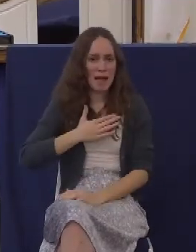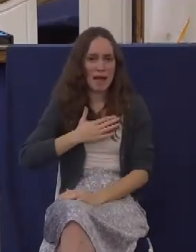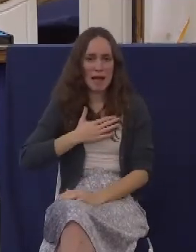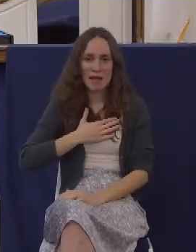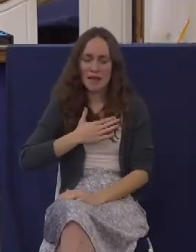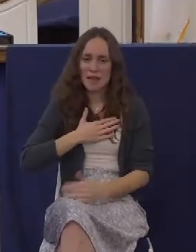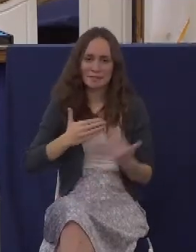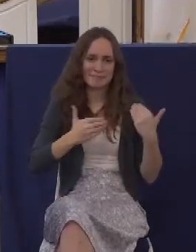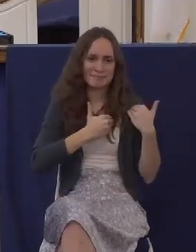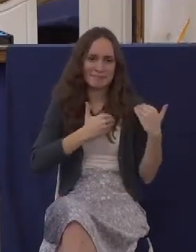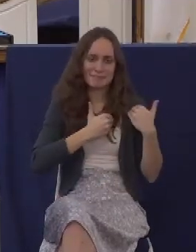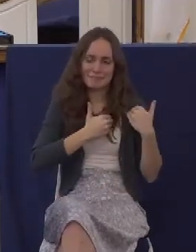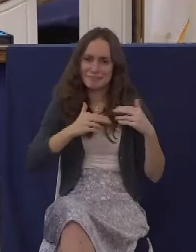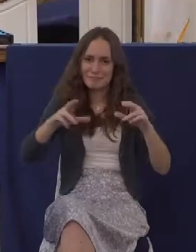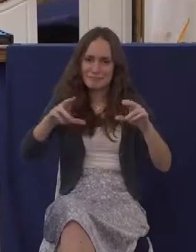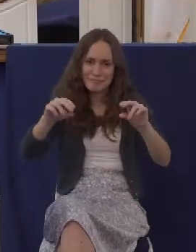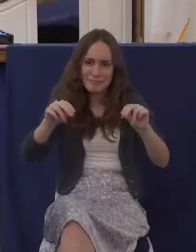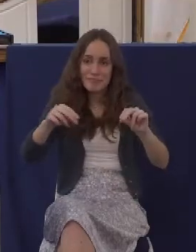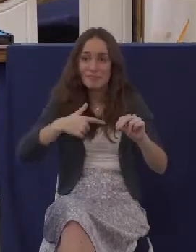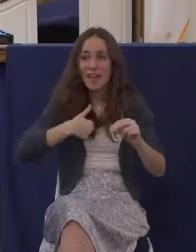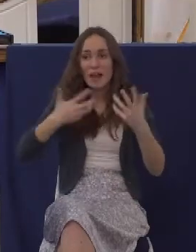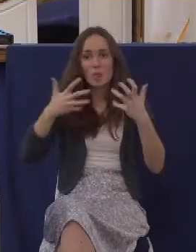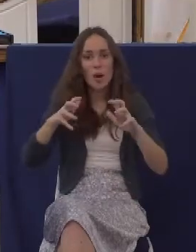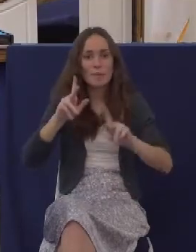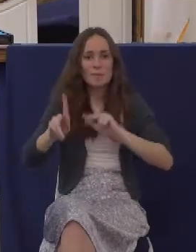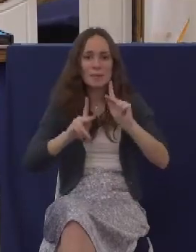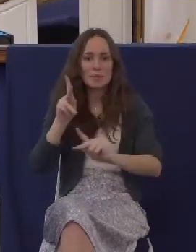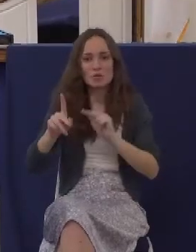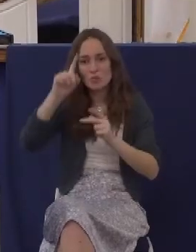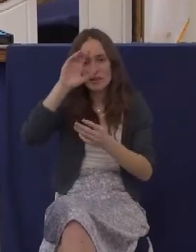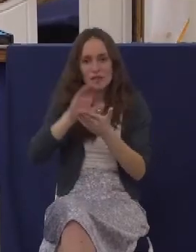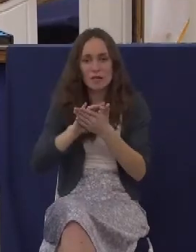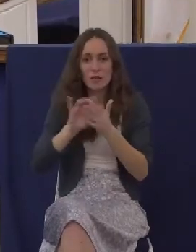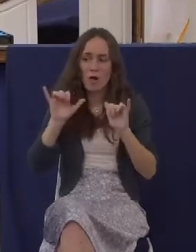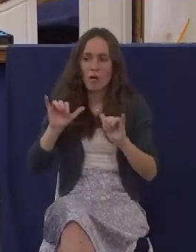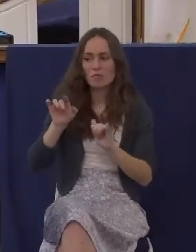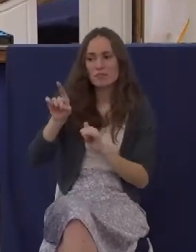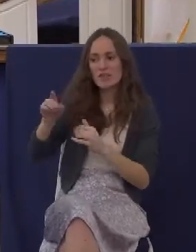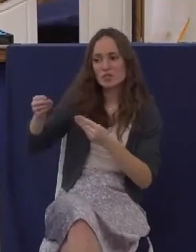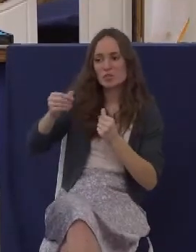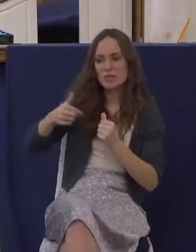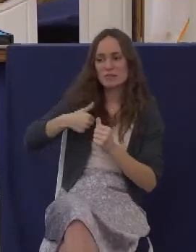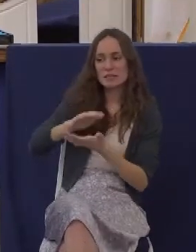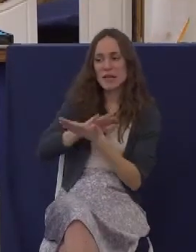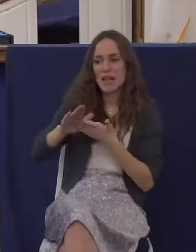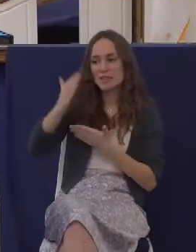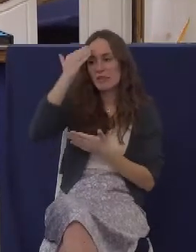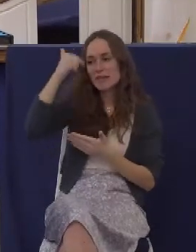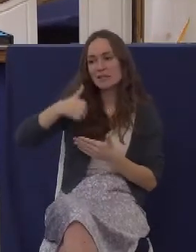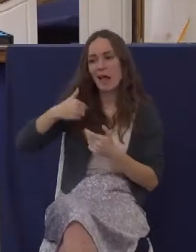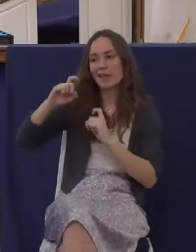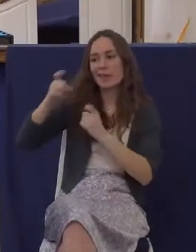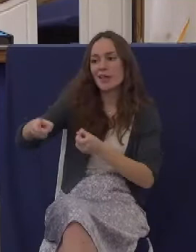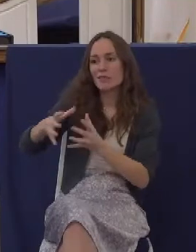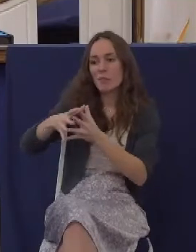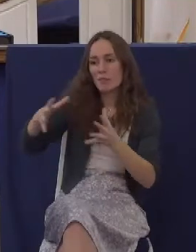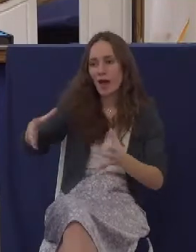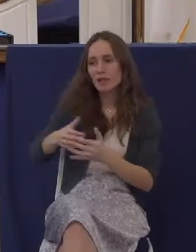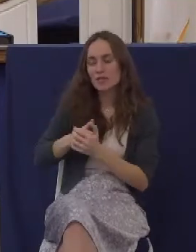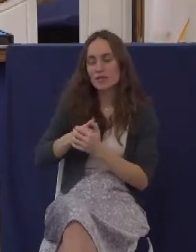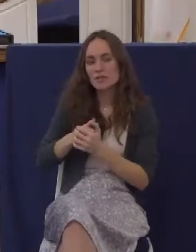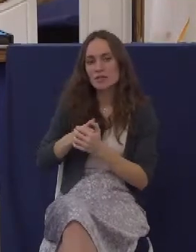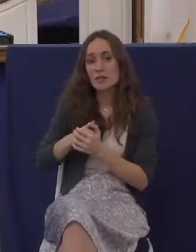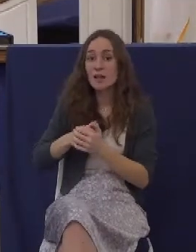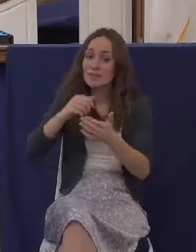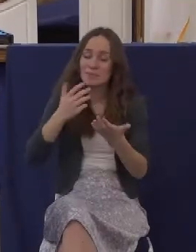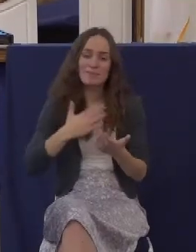with partiality based on what they give. I don't know what you give. I only know what I give. And sometimes I don't know that because my